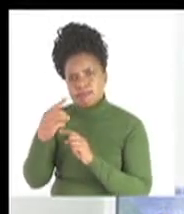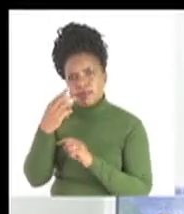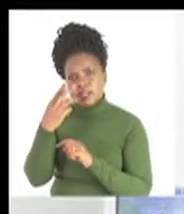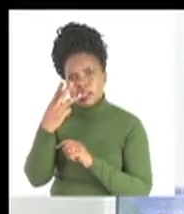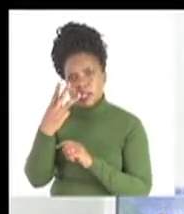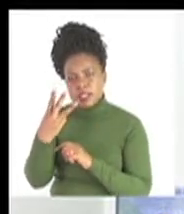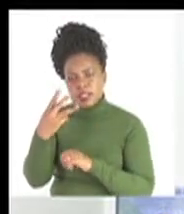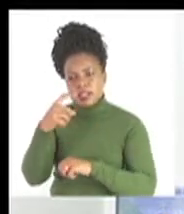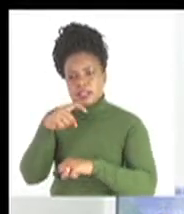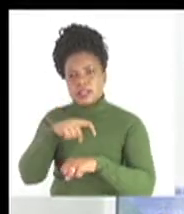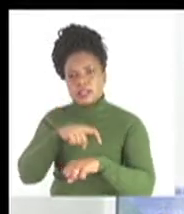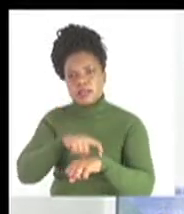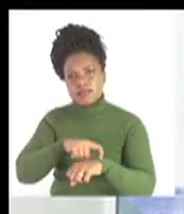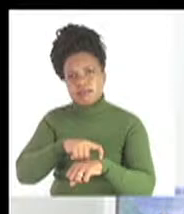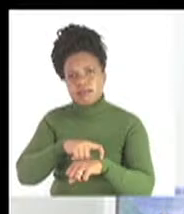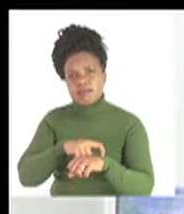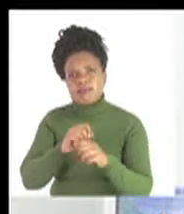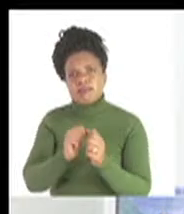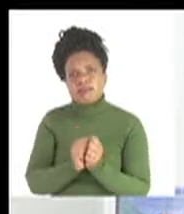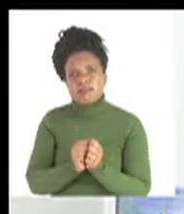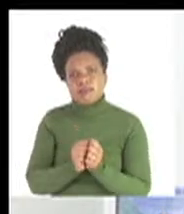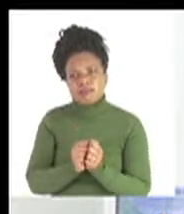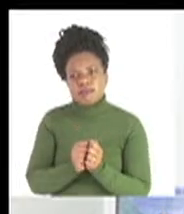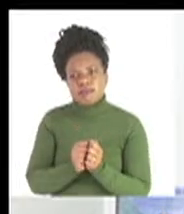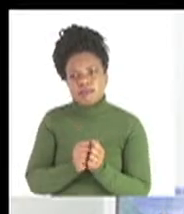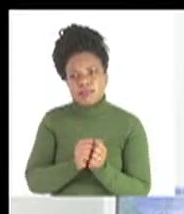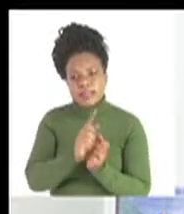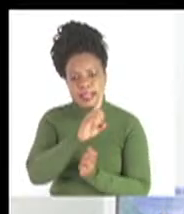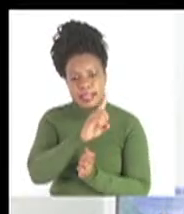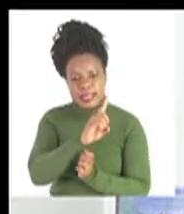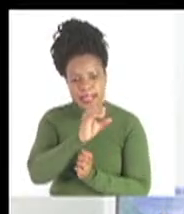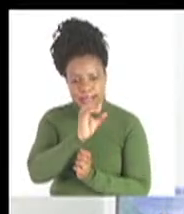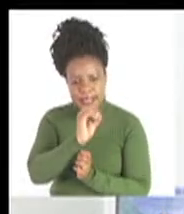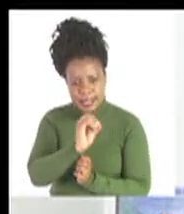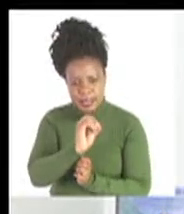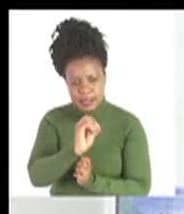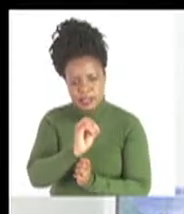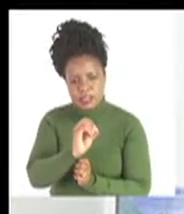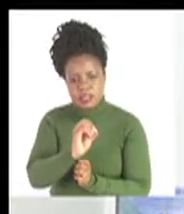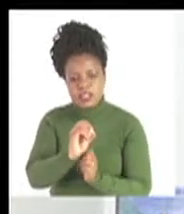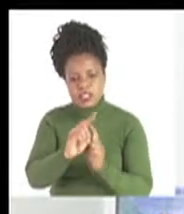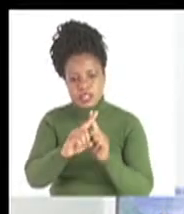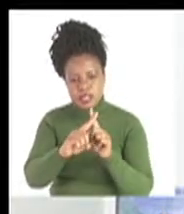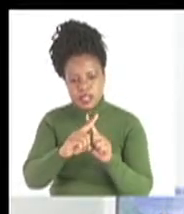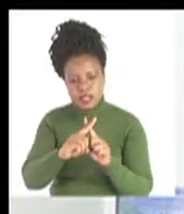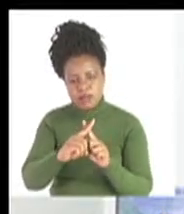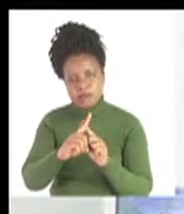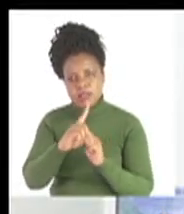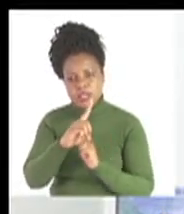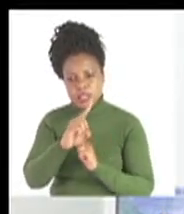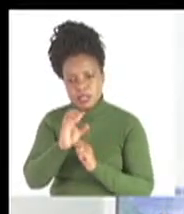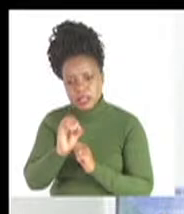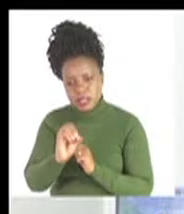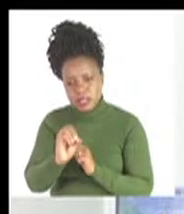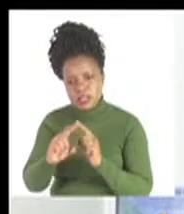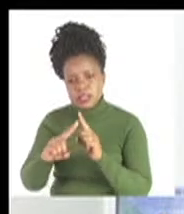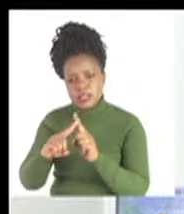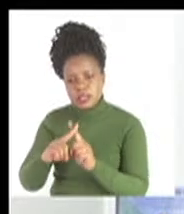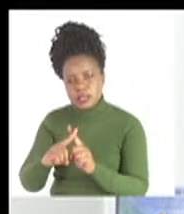times, and 10 must appear 3 times. We have 10 times